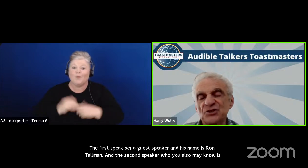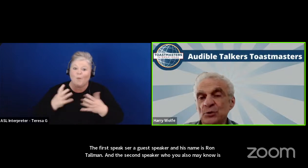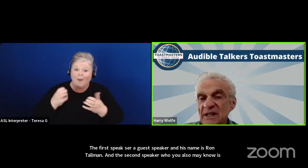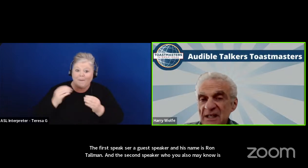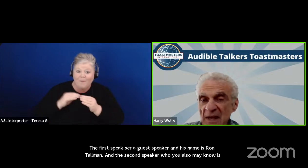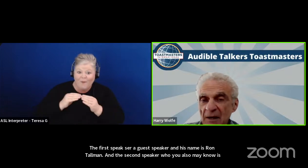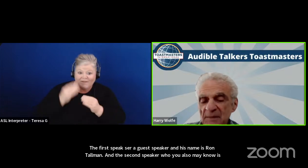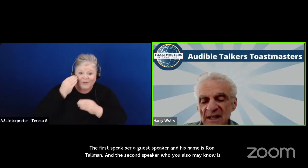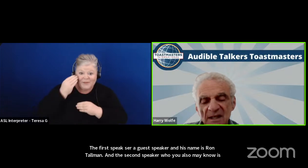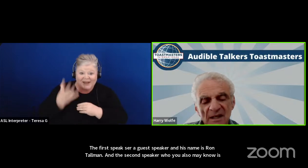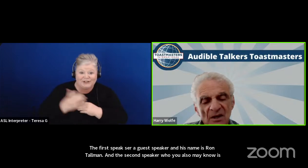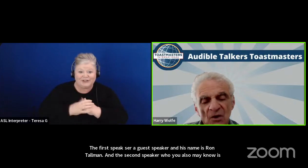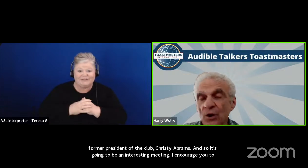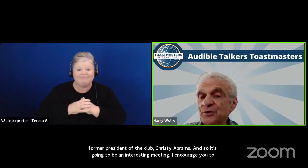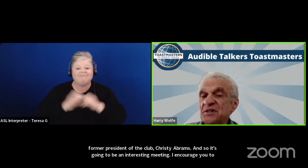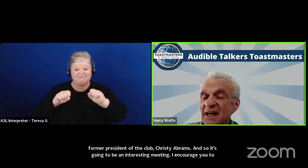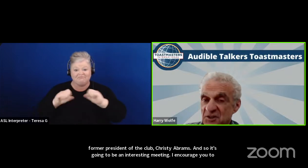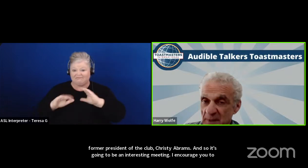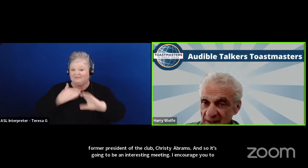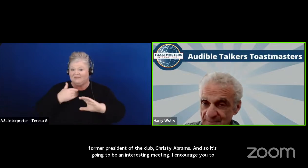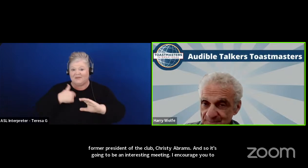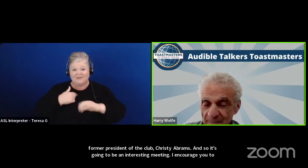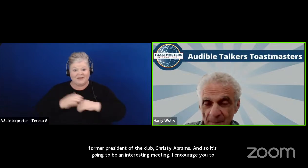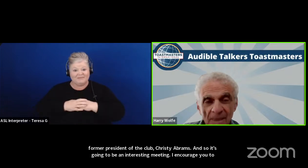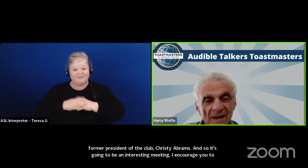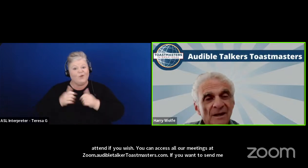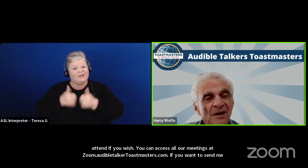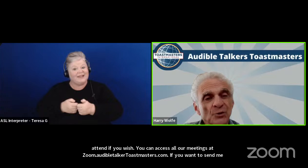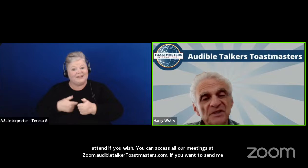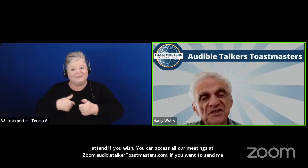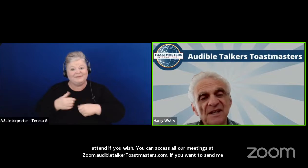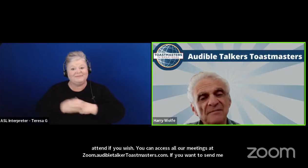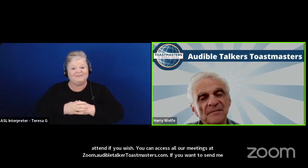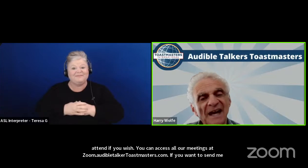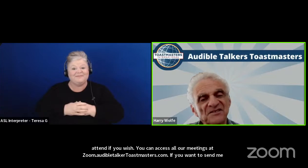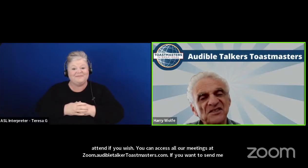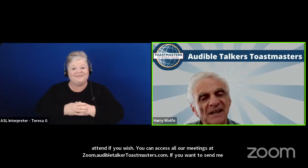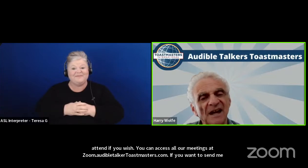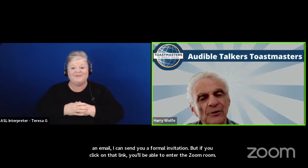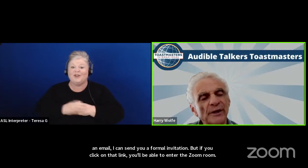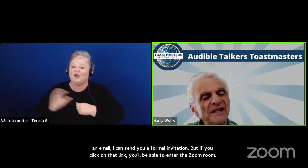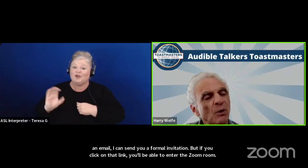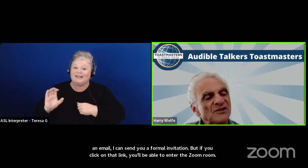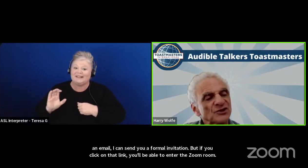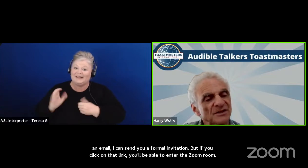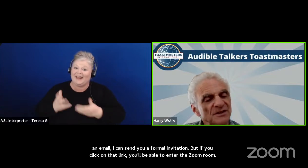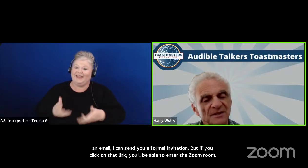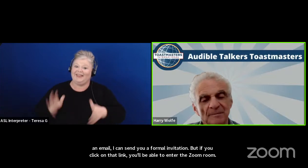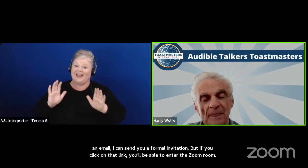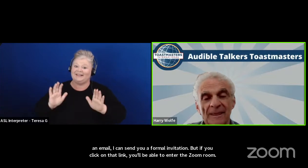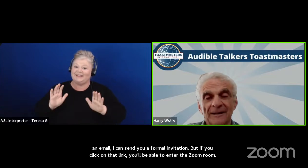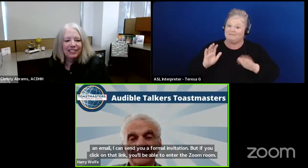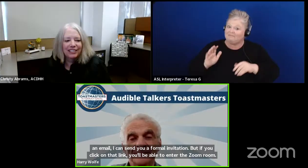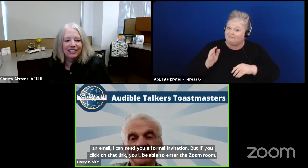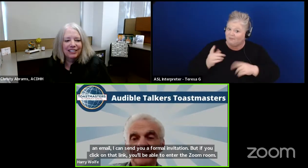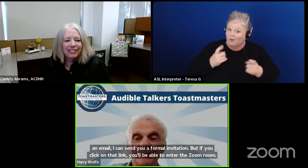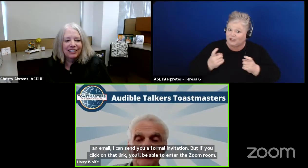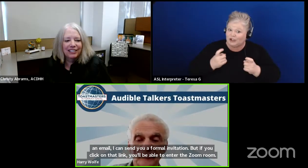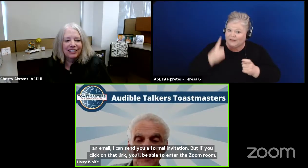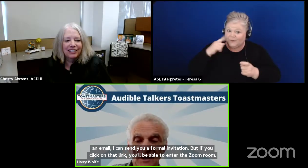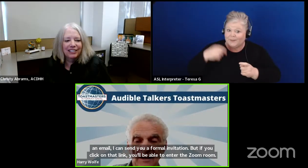I suggest you email me or you text me. Christy, that's it. Are there any questions?